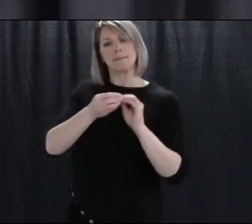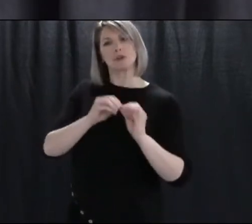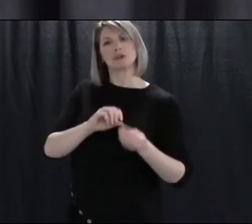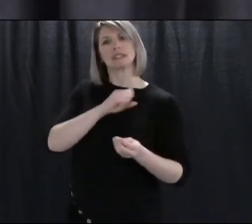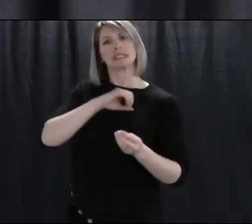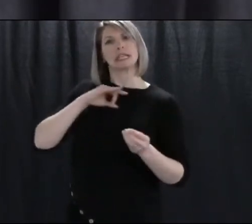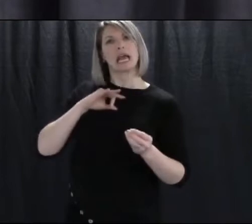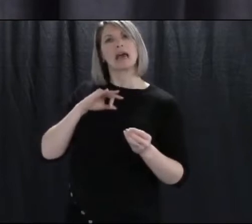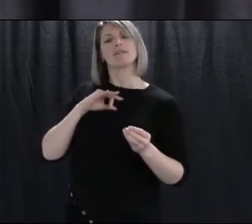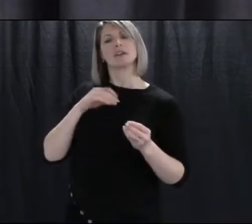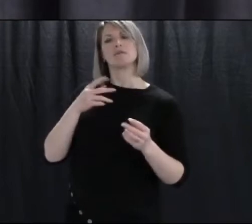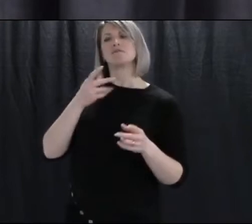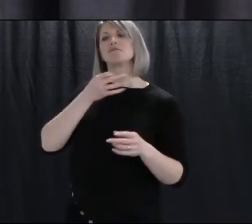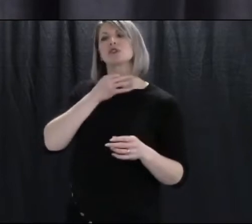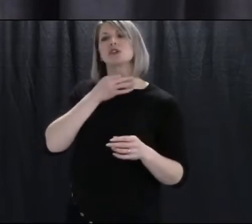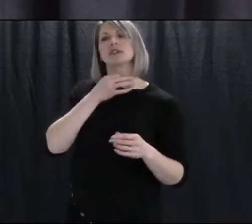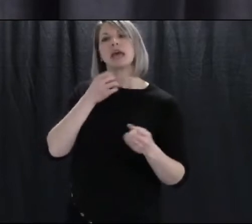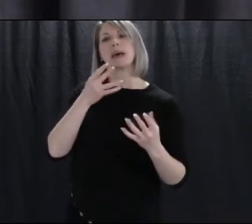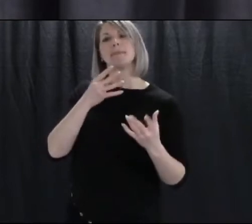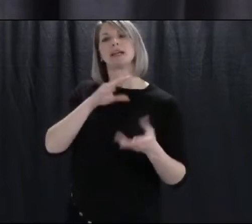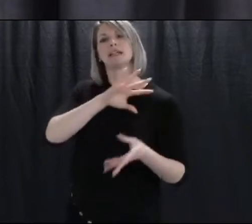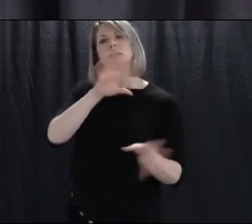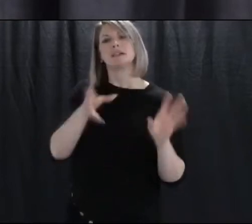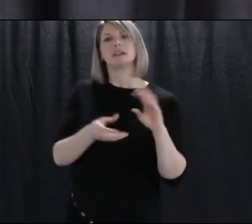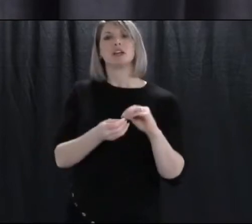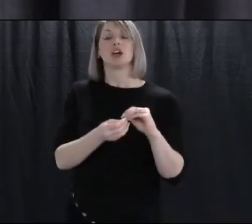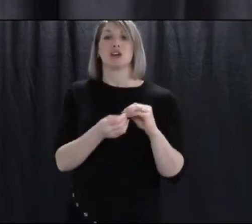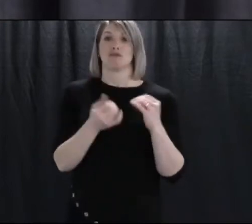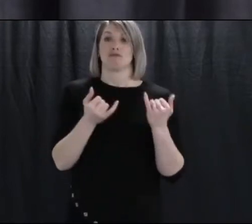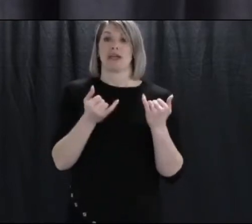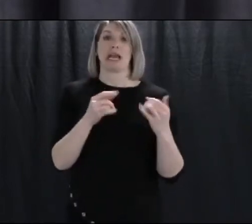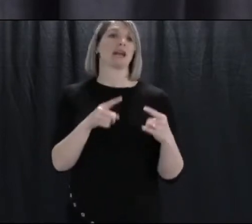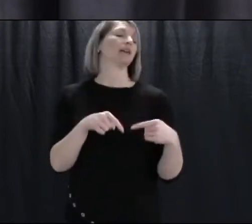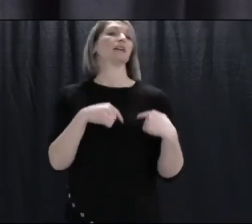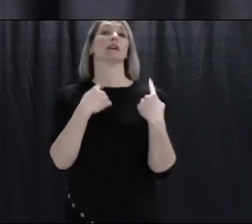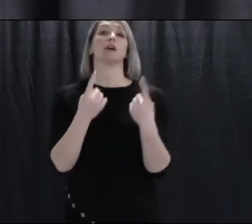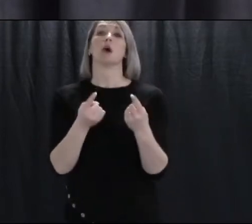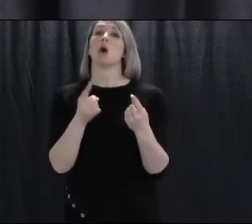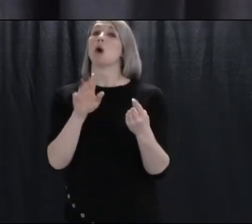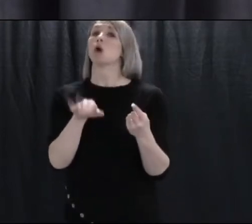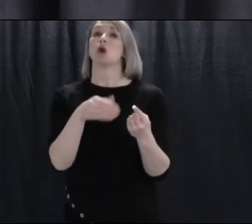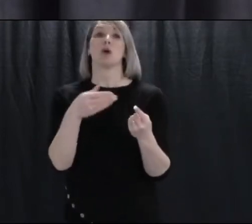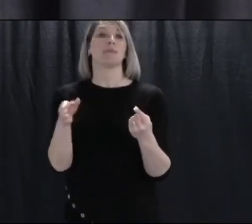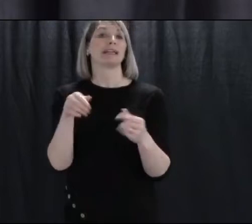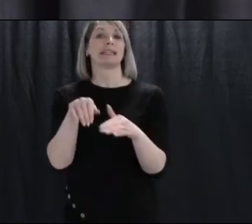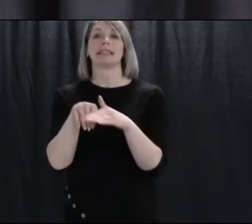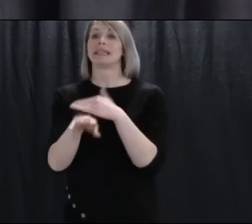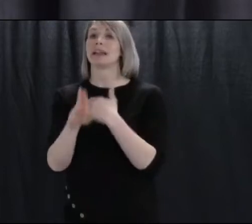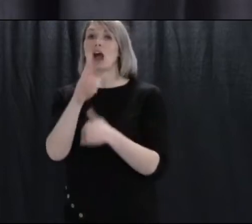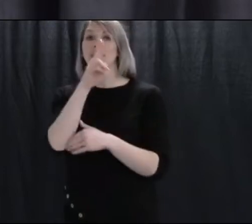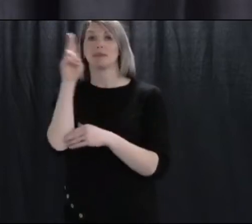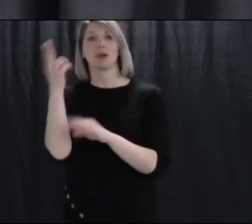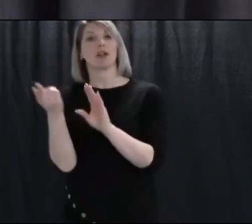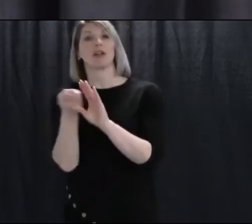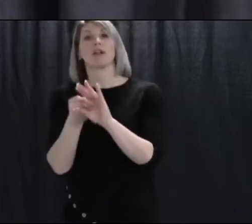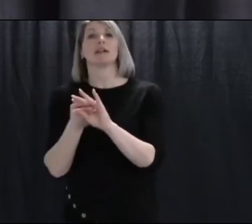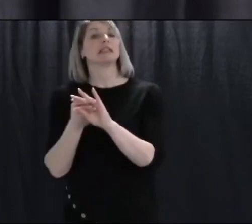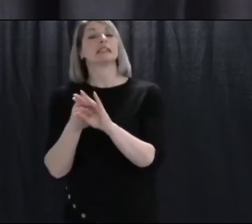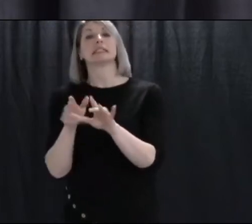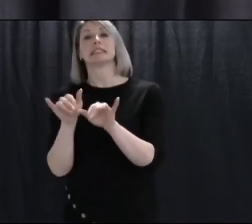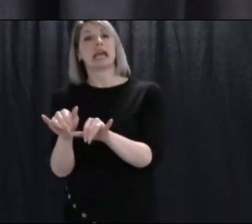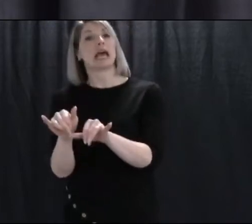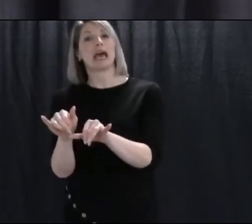see what the demand is. So far, we have been fortunate that no one has yet required hospital admission. We